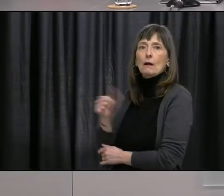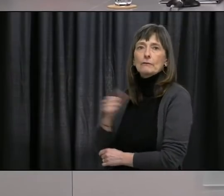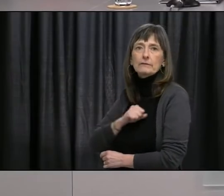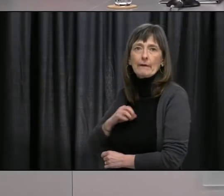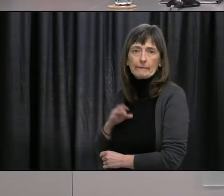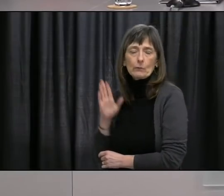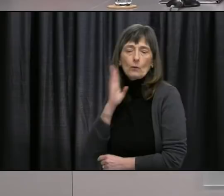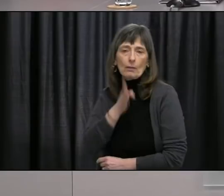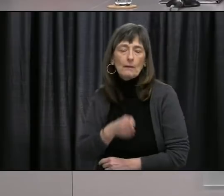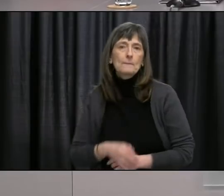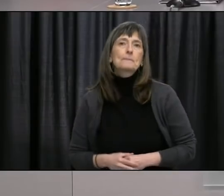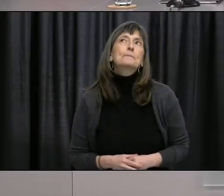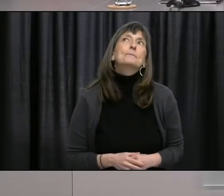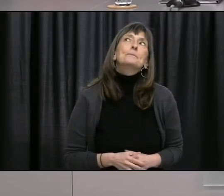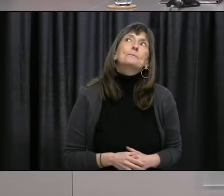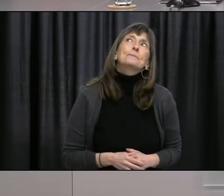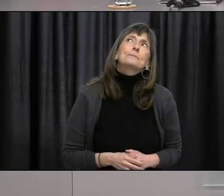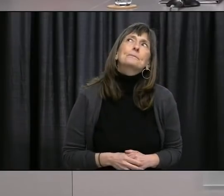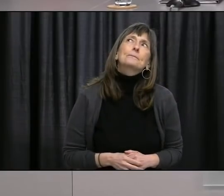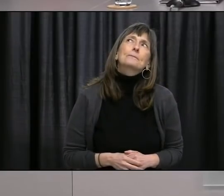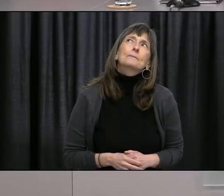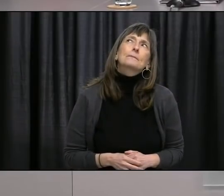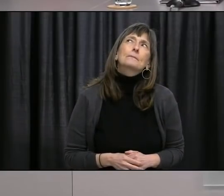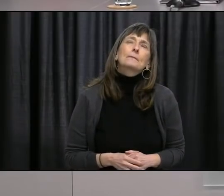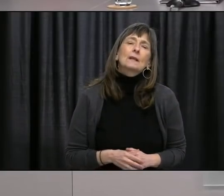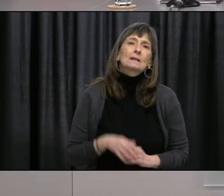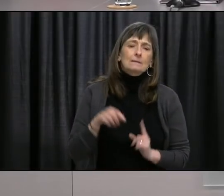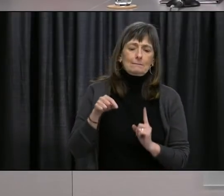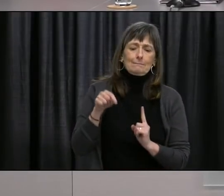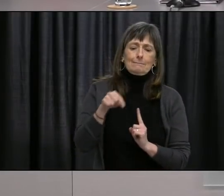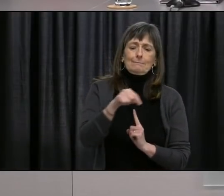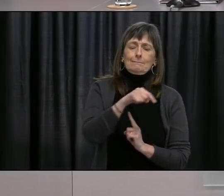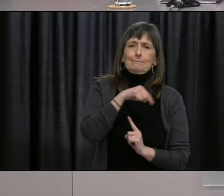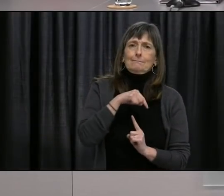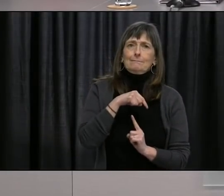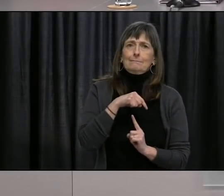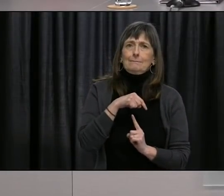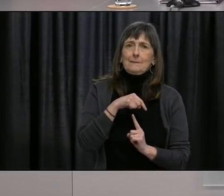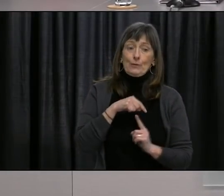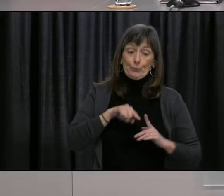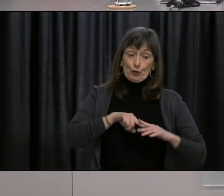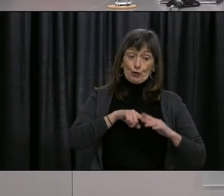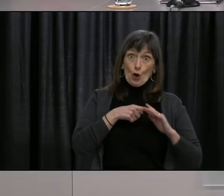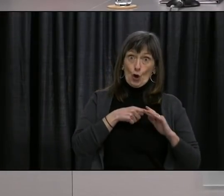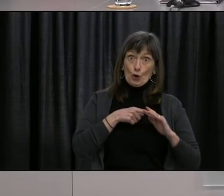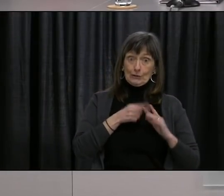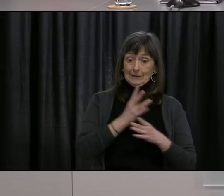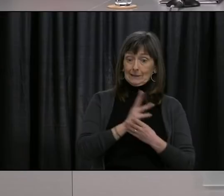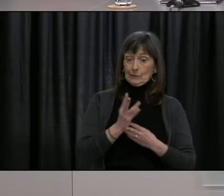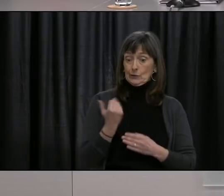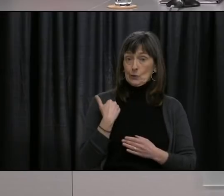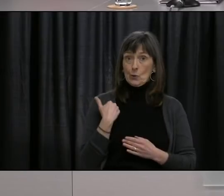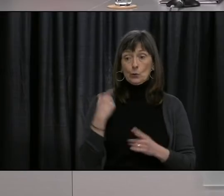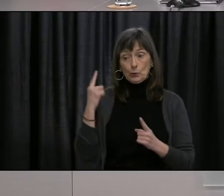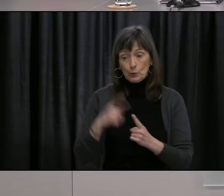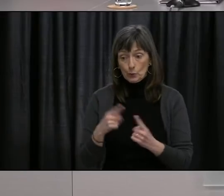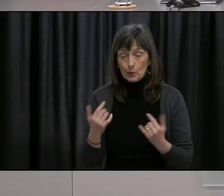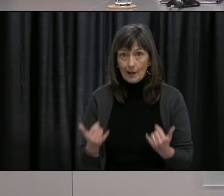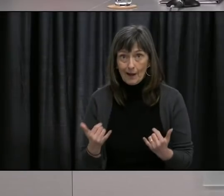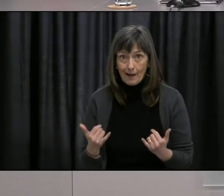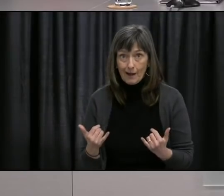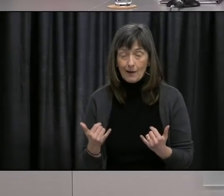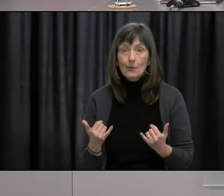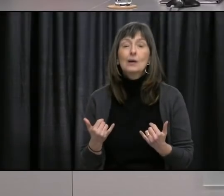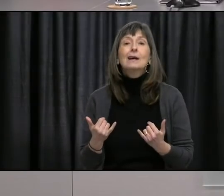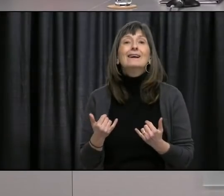Thank you. And I was wondering also, how has contact tracing changed over the course of the pandemic, especially as we now know of